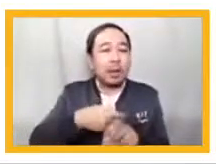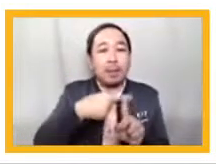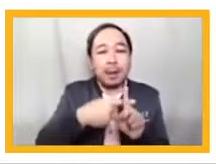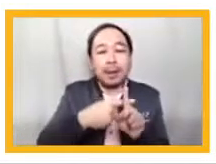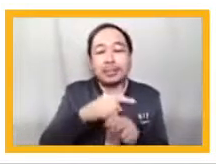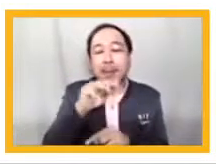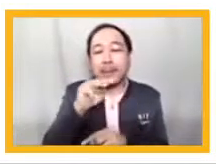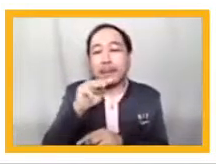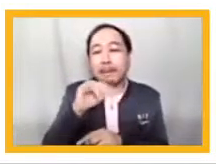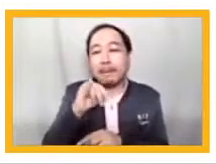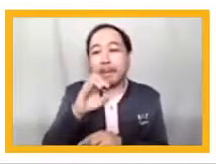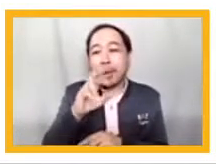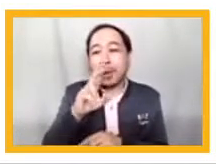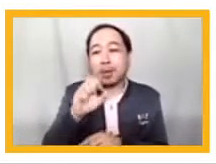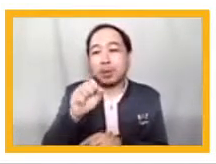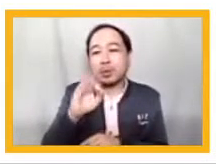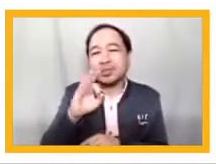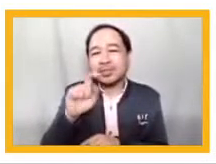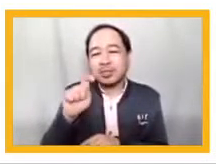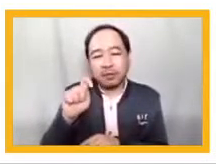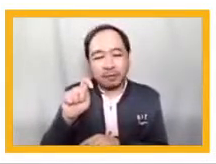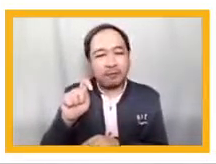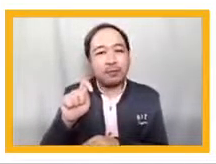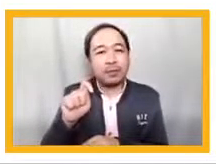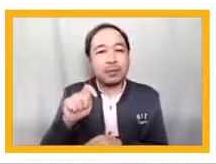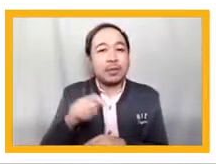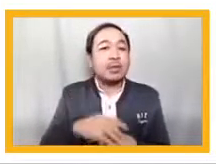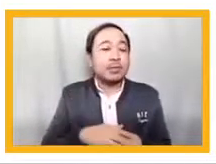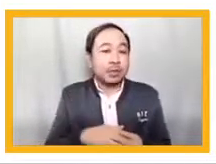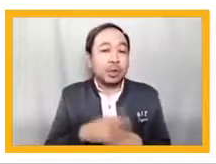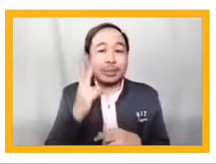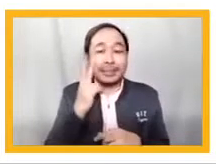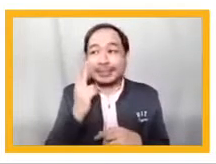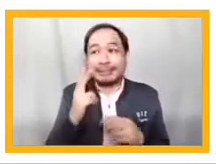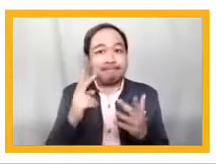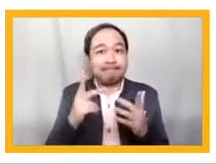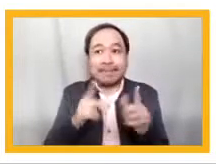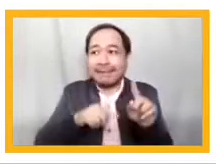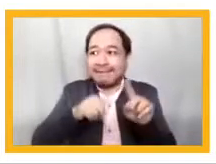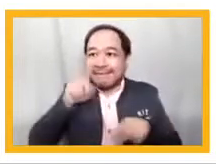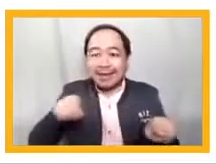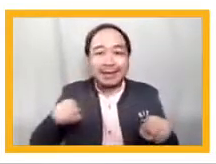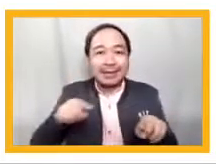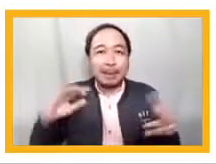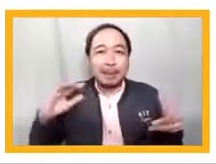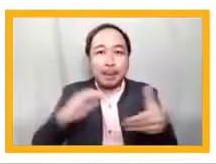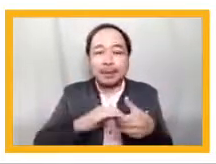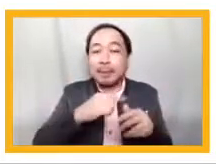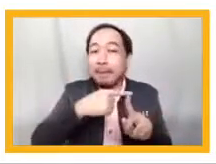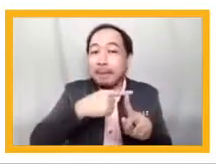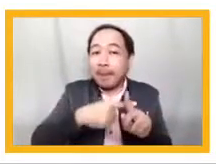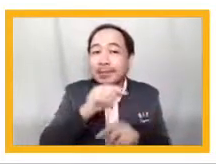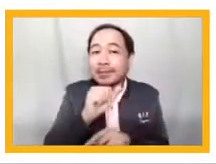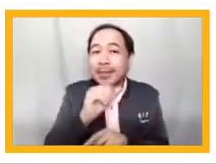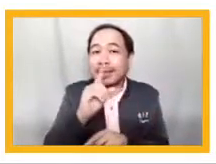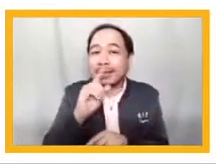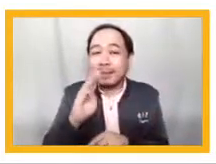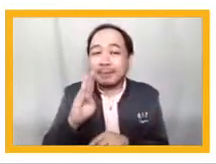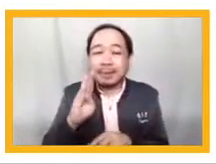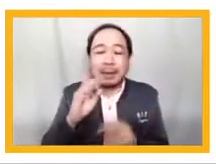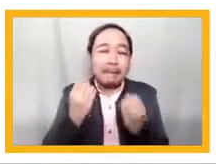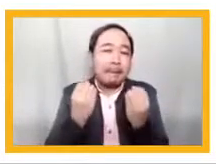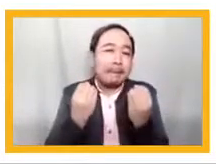and PCMan for the system development, and also from ADB for a lot of events and also